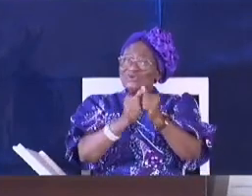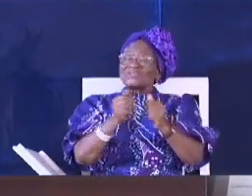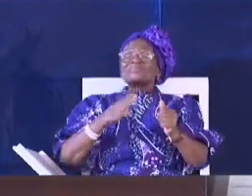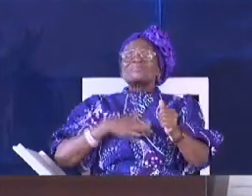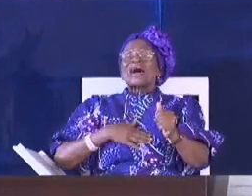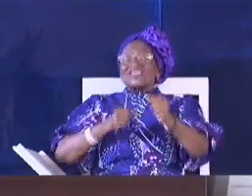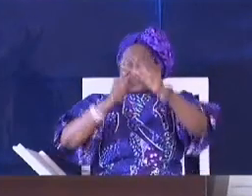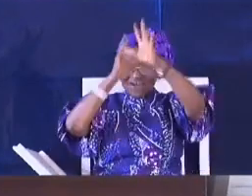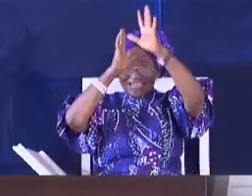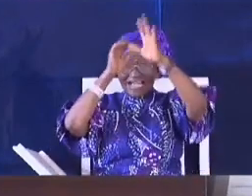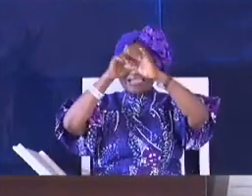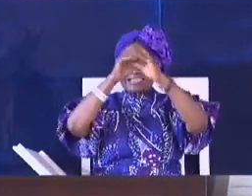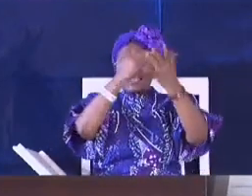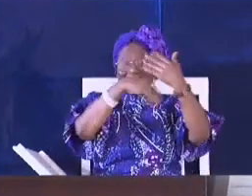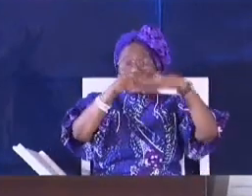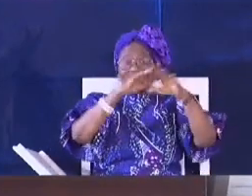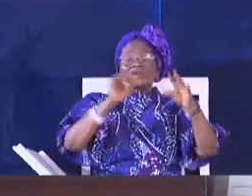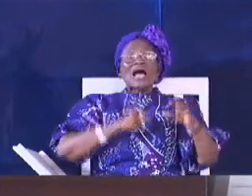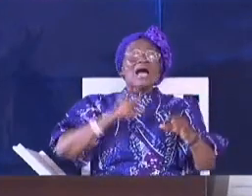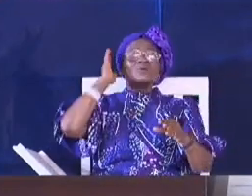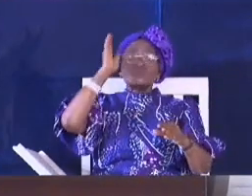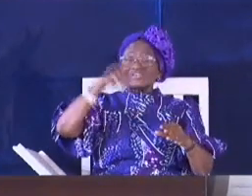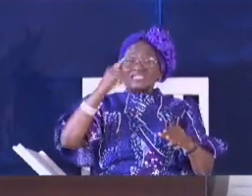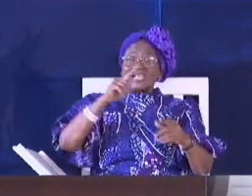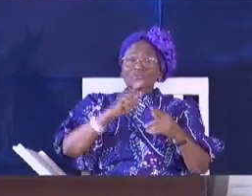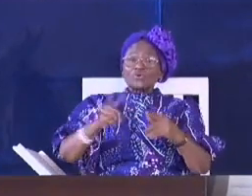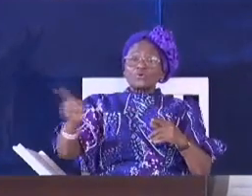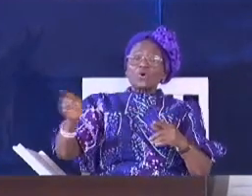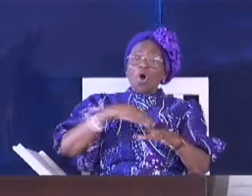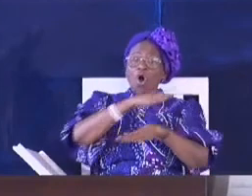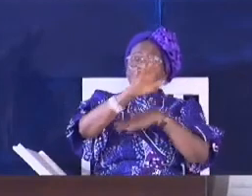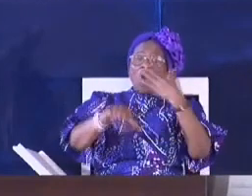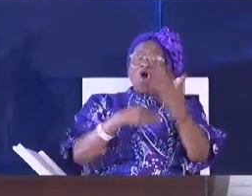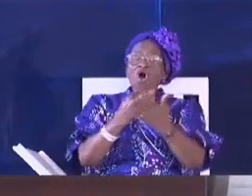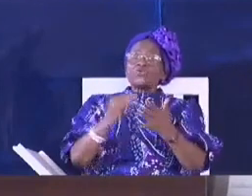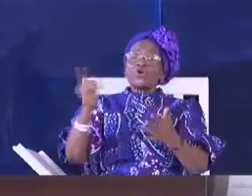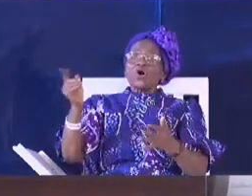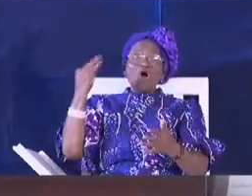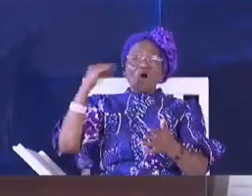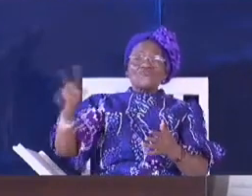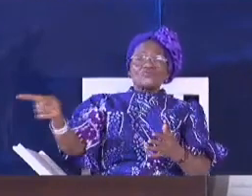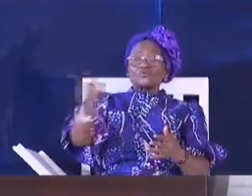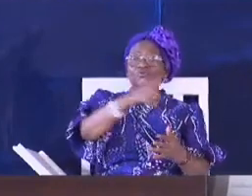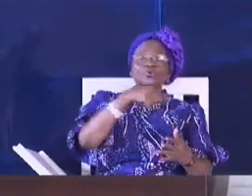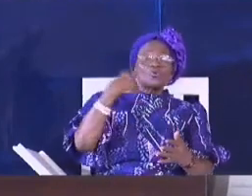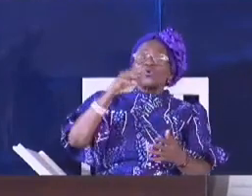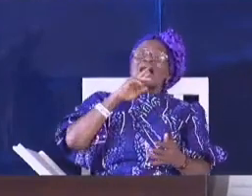to all of you who are expecting the fruit of the womb,